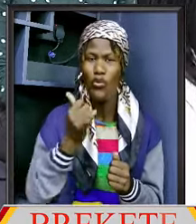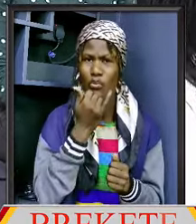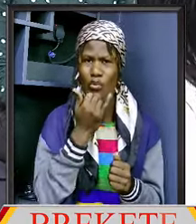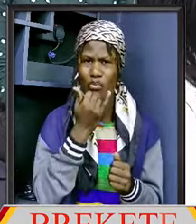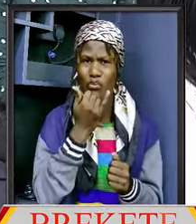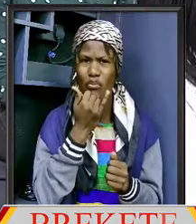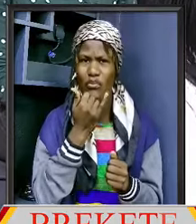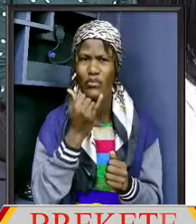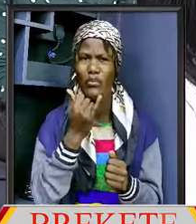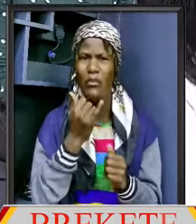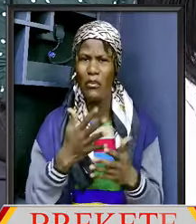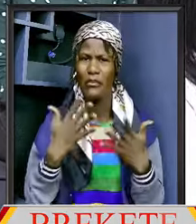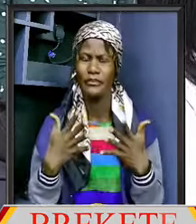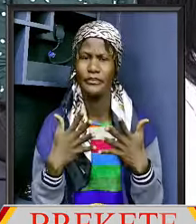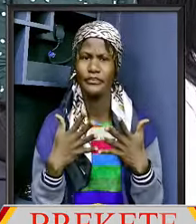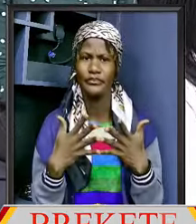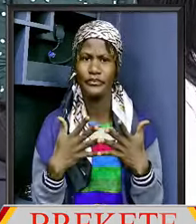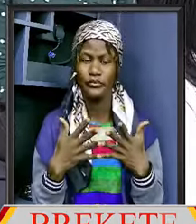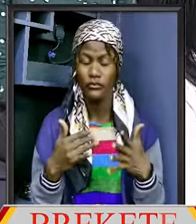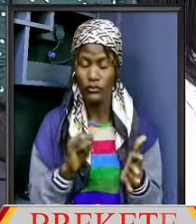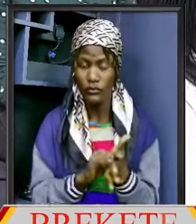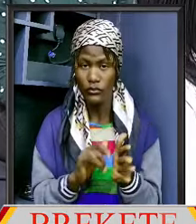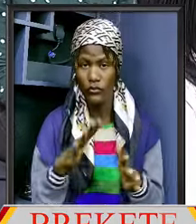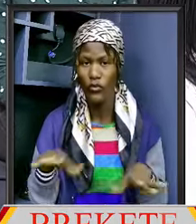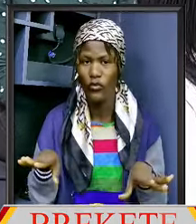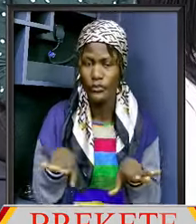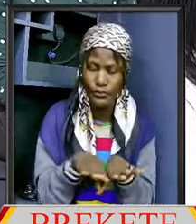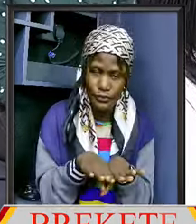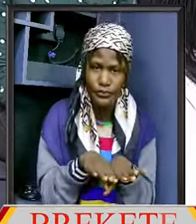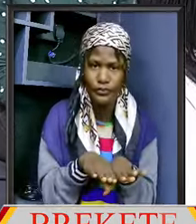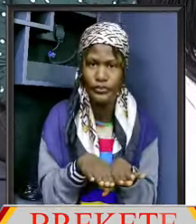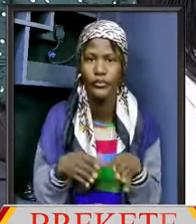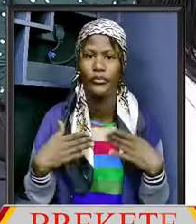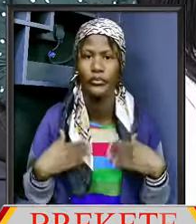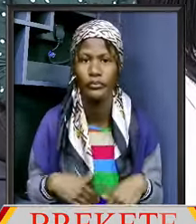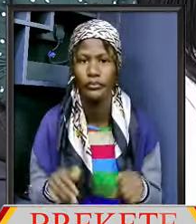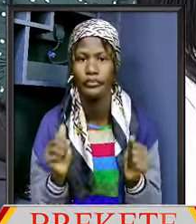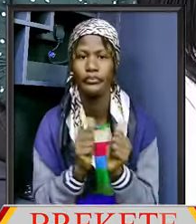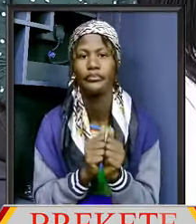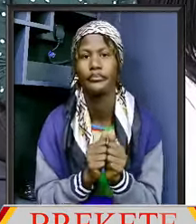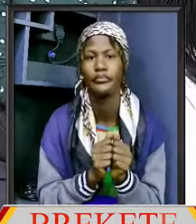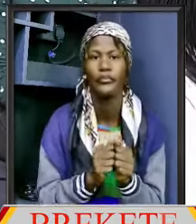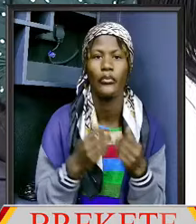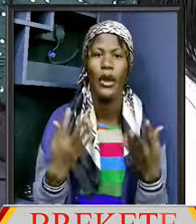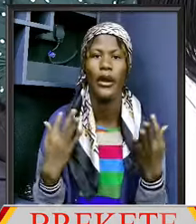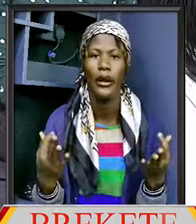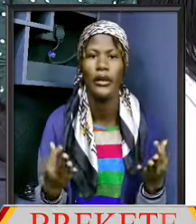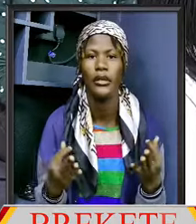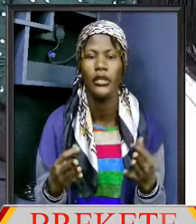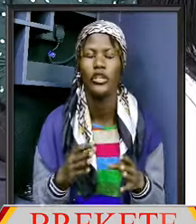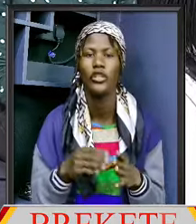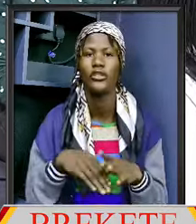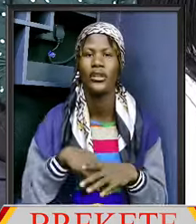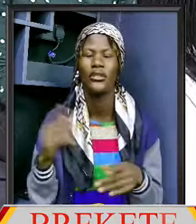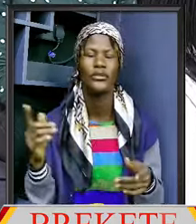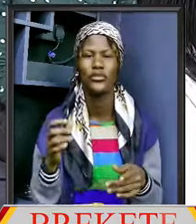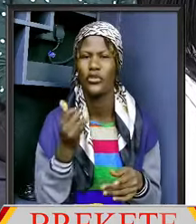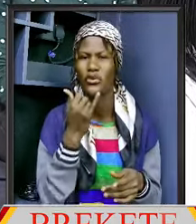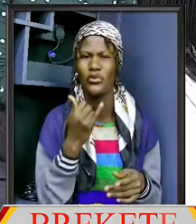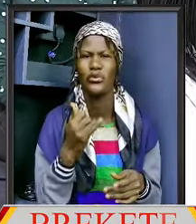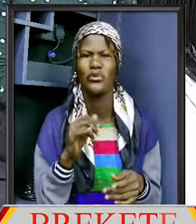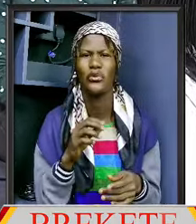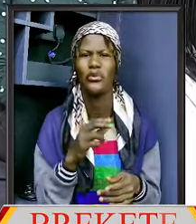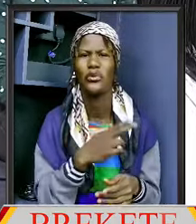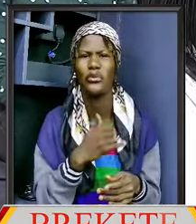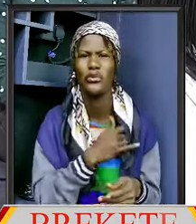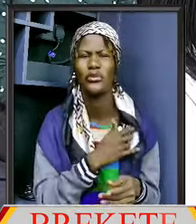of what we can't join body they do with Brekete. Now to expose this quack, come out them out of the way so that our people